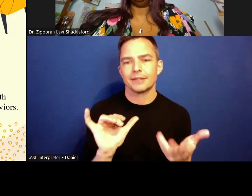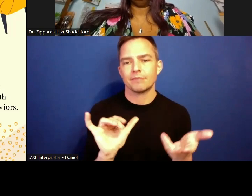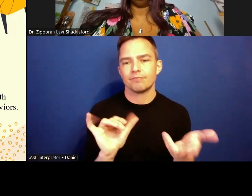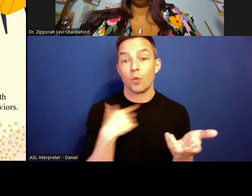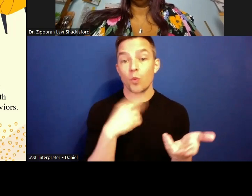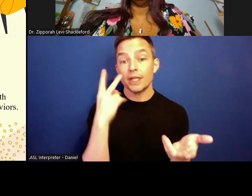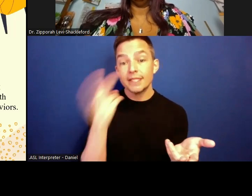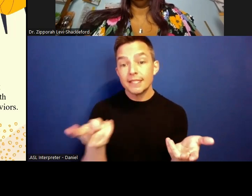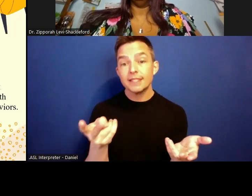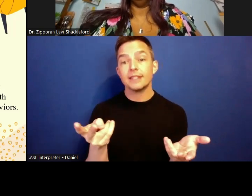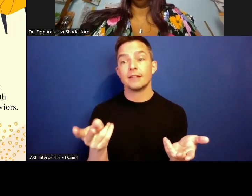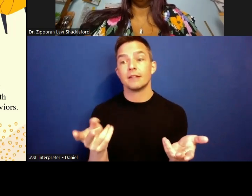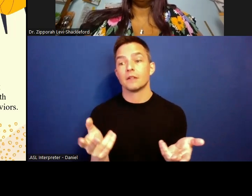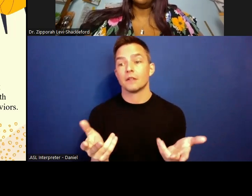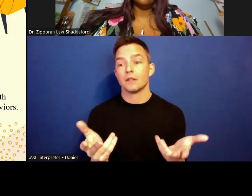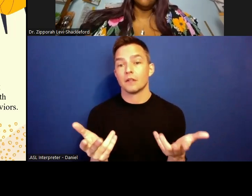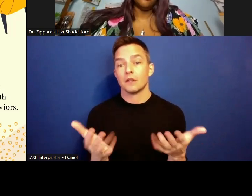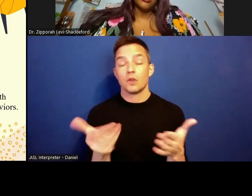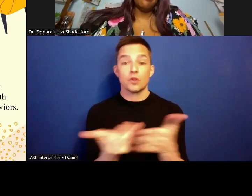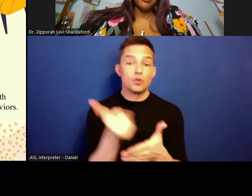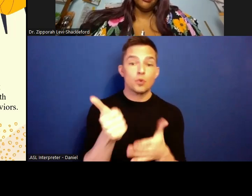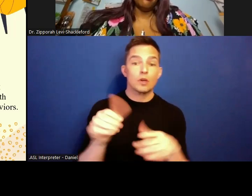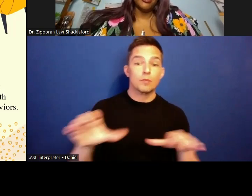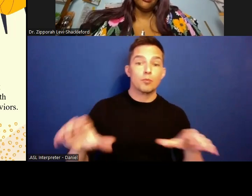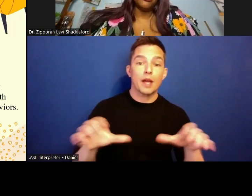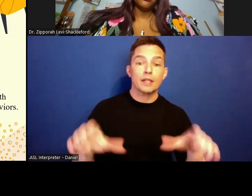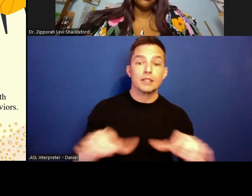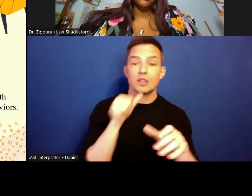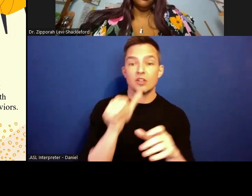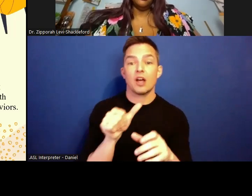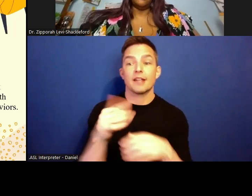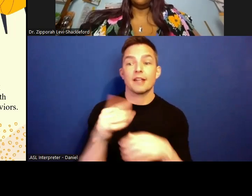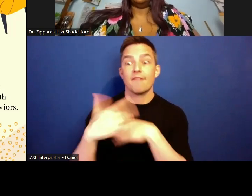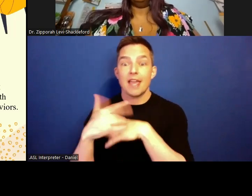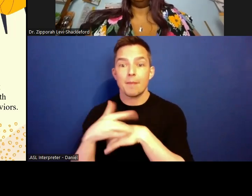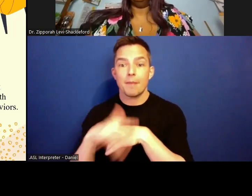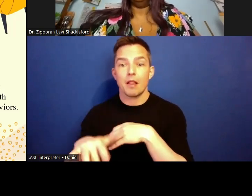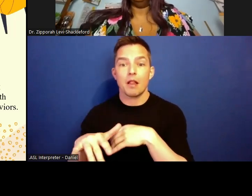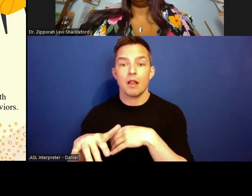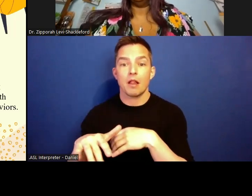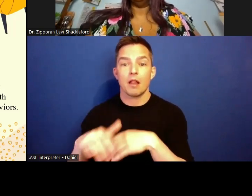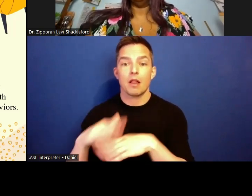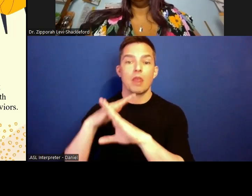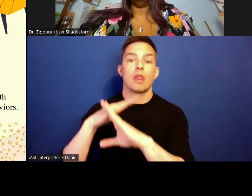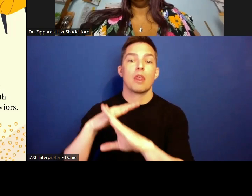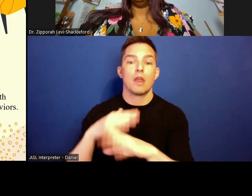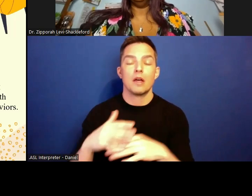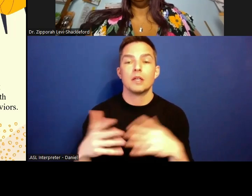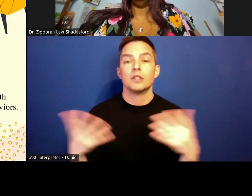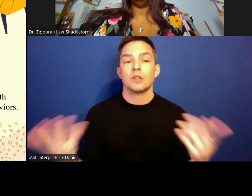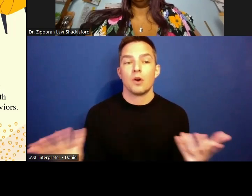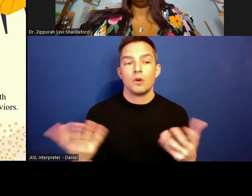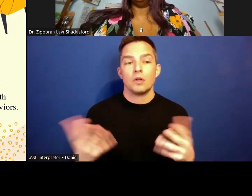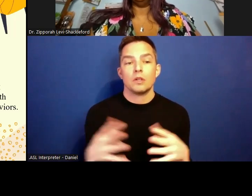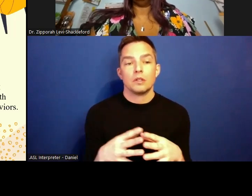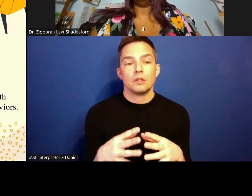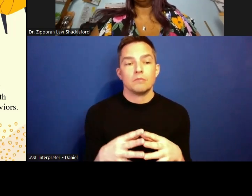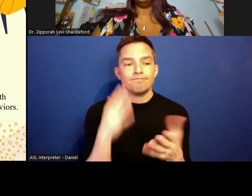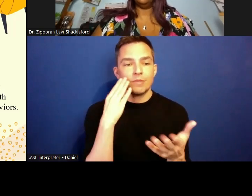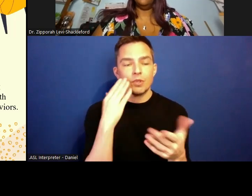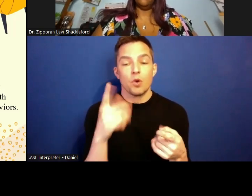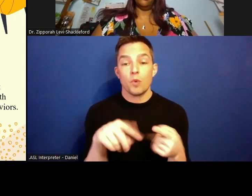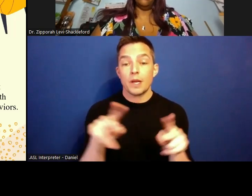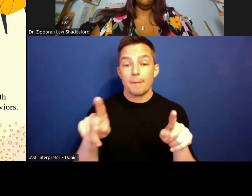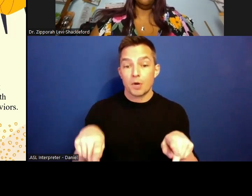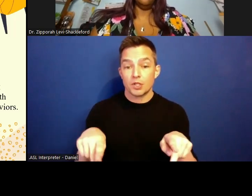see the newer practices not being available. So, when a